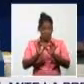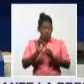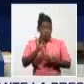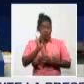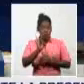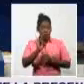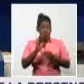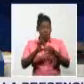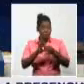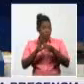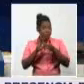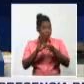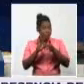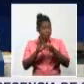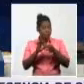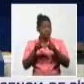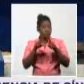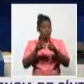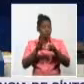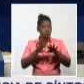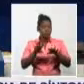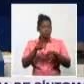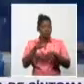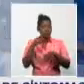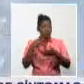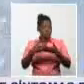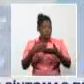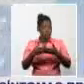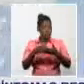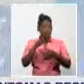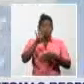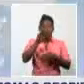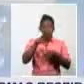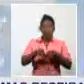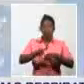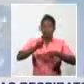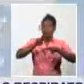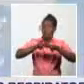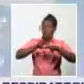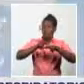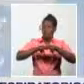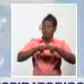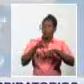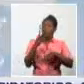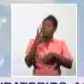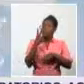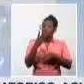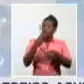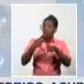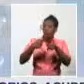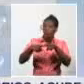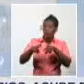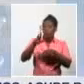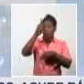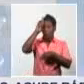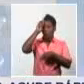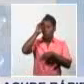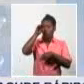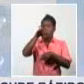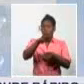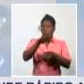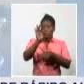conditions, 1 more than those reported yesterday, and 5 in serious condition.